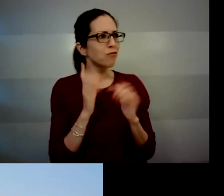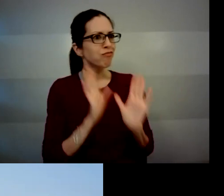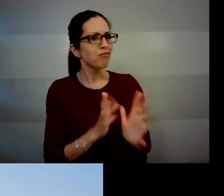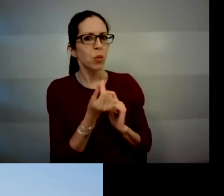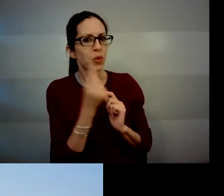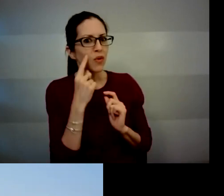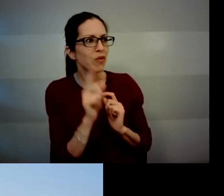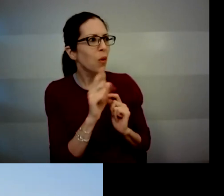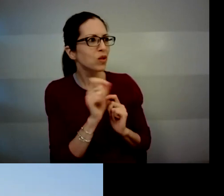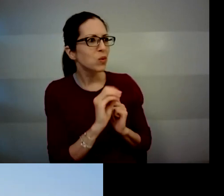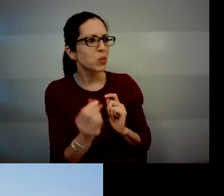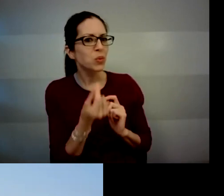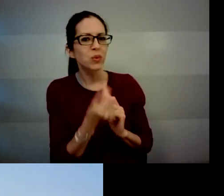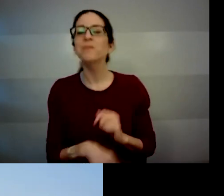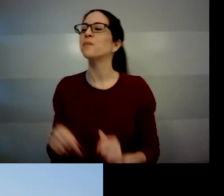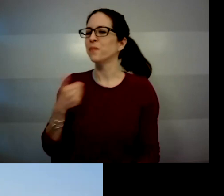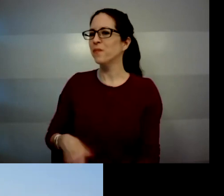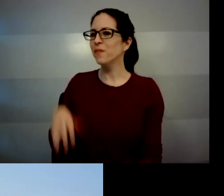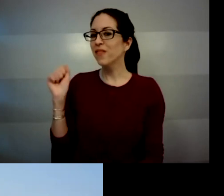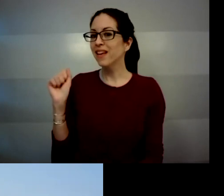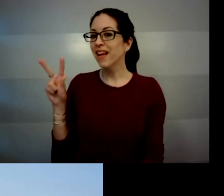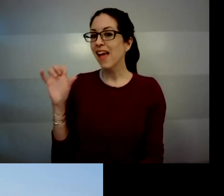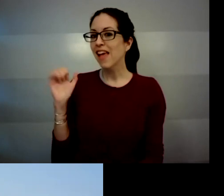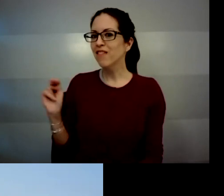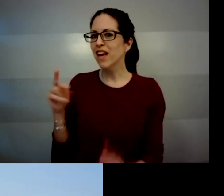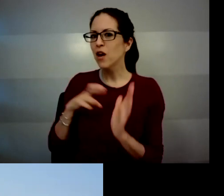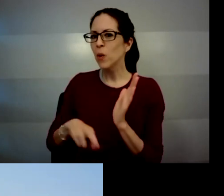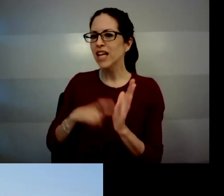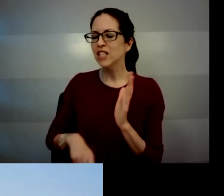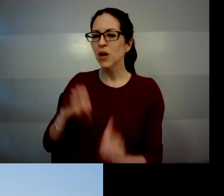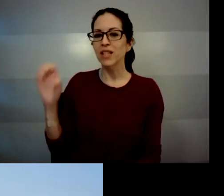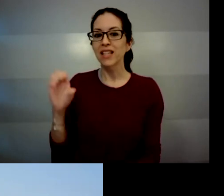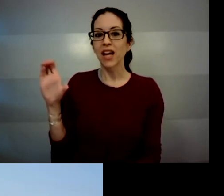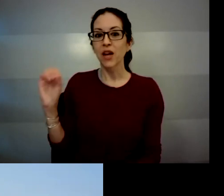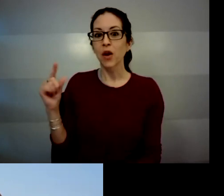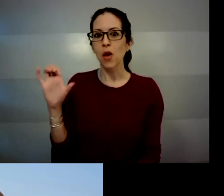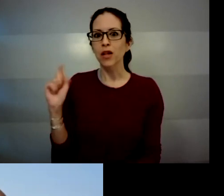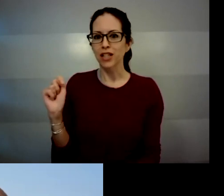an avian research ecologist, and not everybody knows what that means, but we can break it down. So